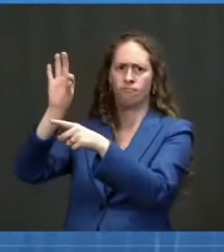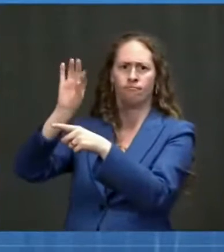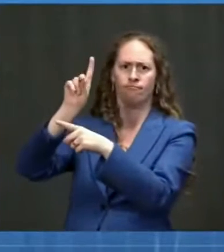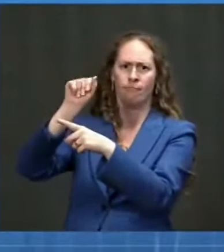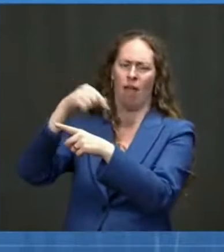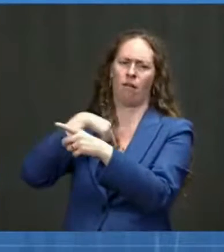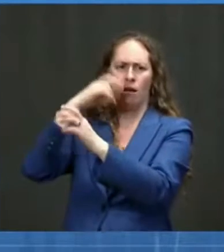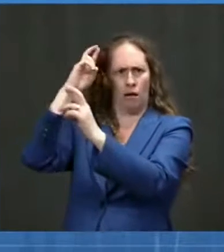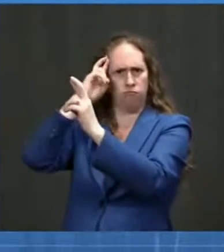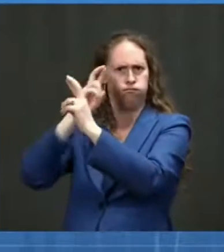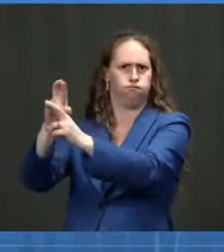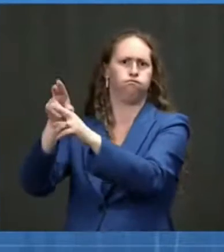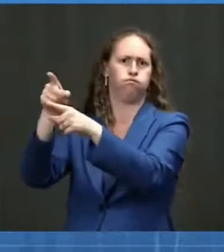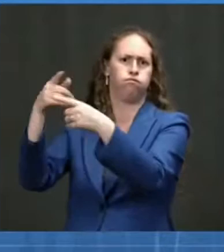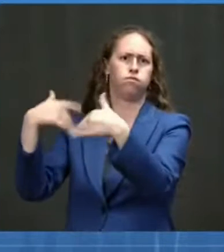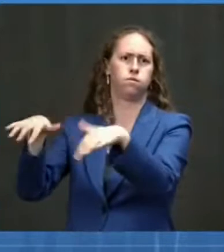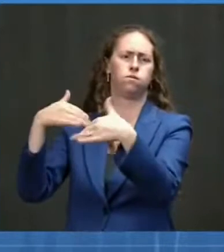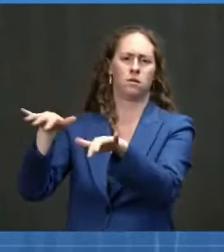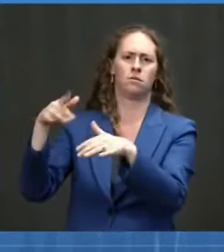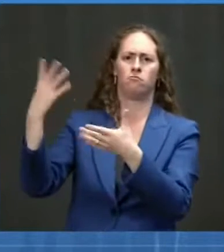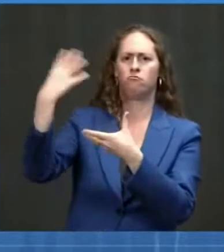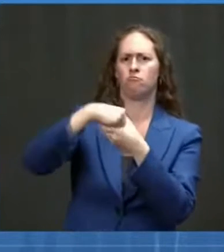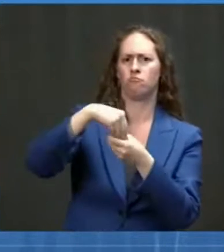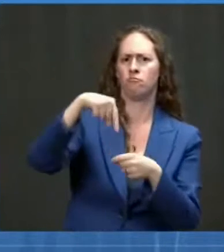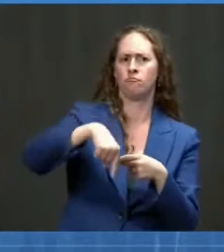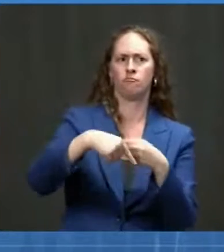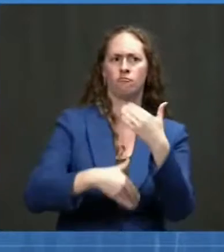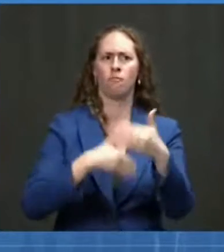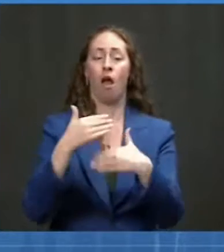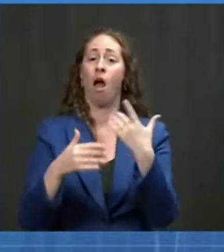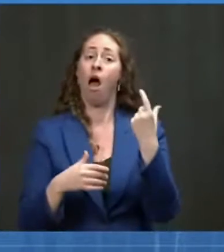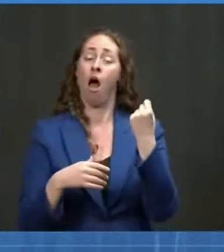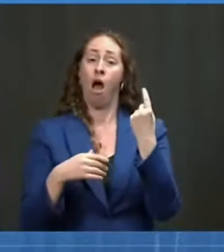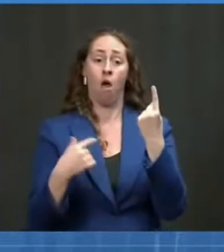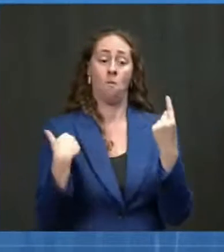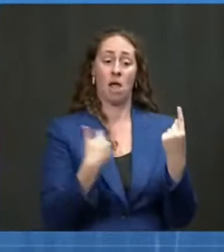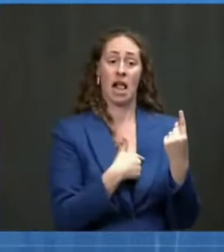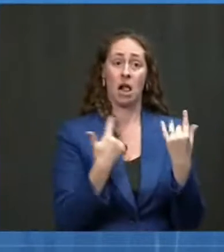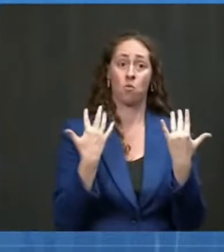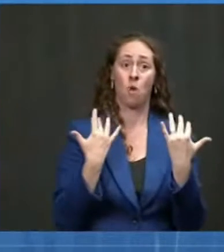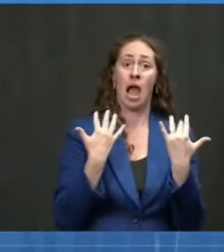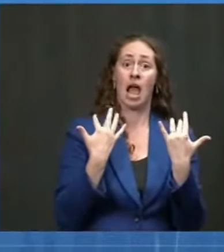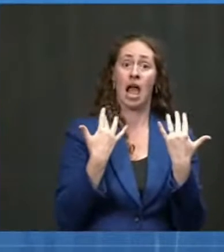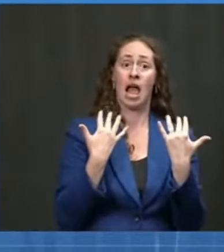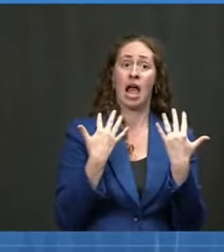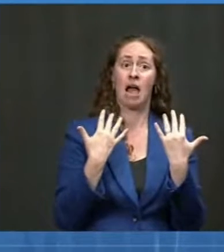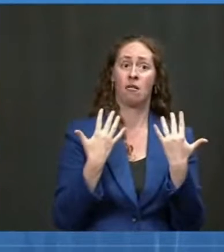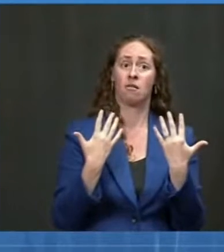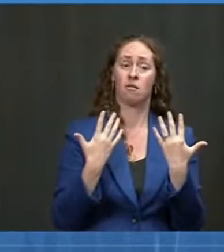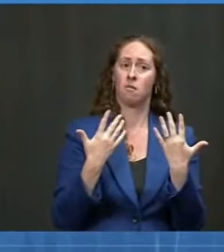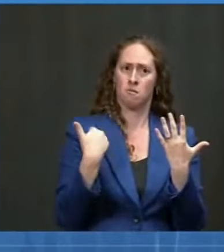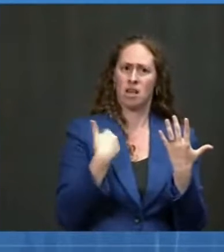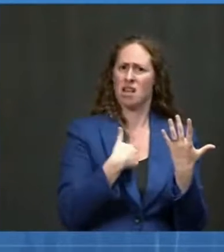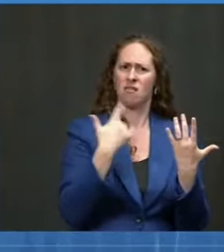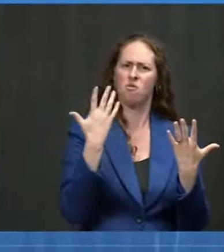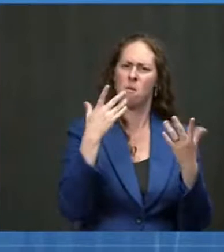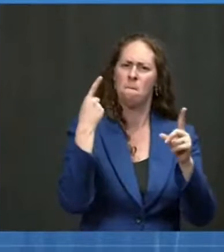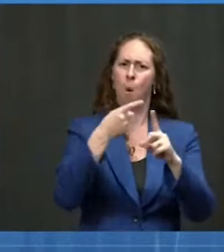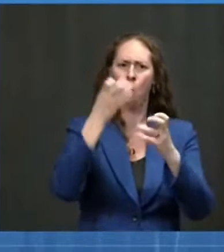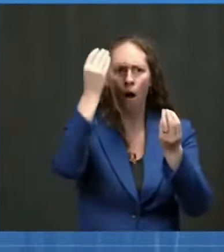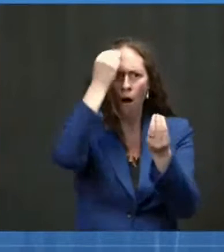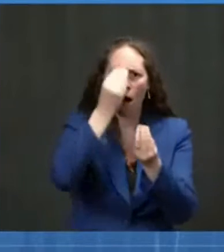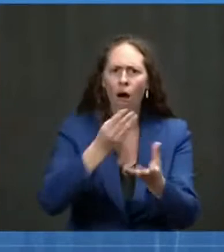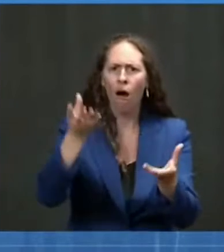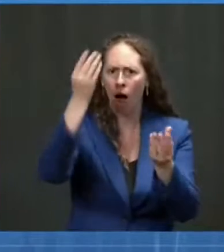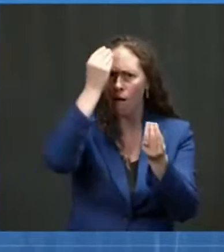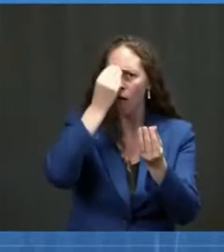this process as well. But the reason that we are not waiting for many more weeks to announce this, it falls into two buckets.